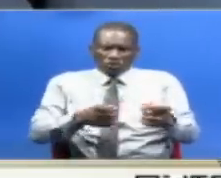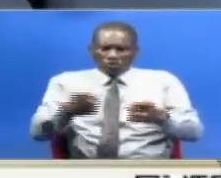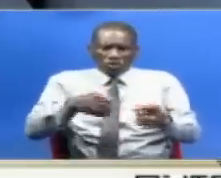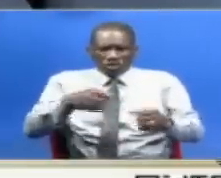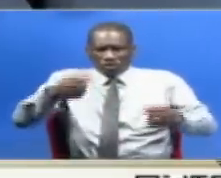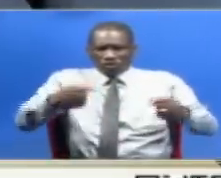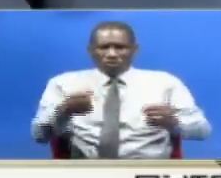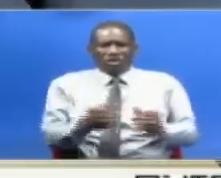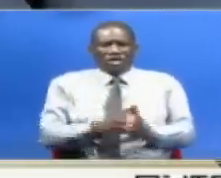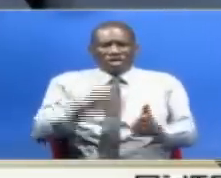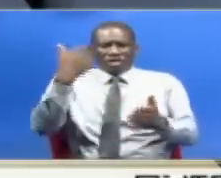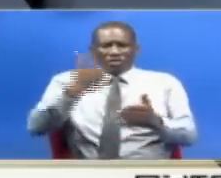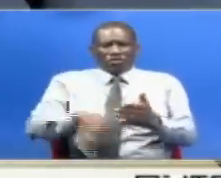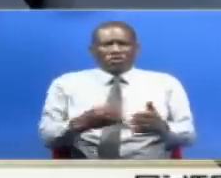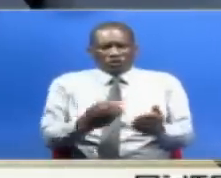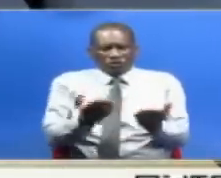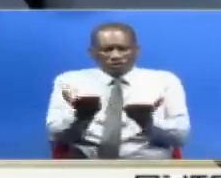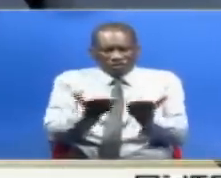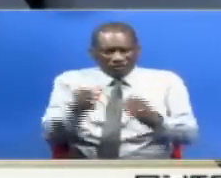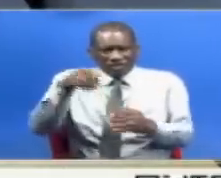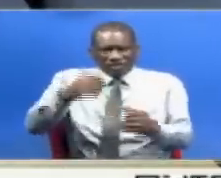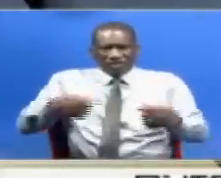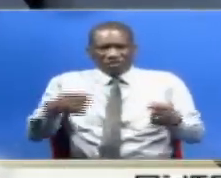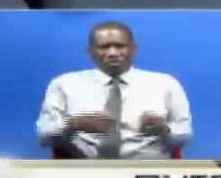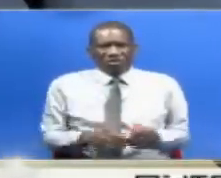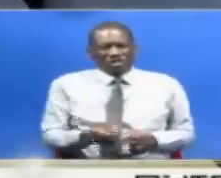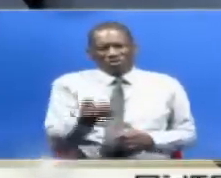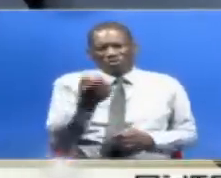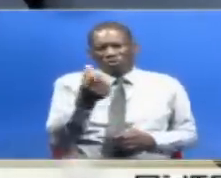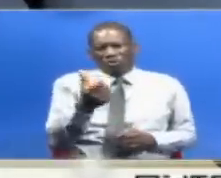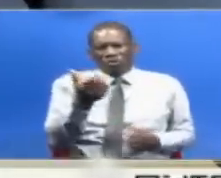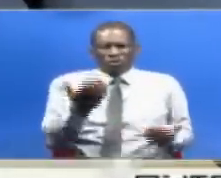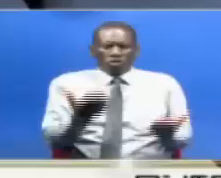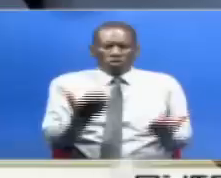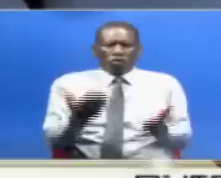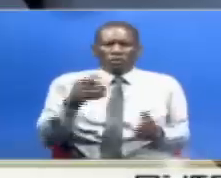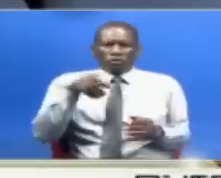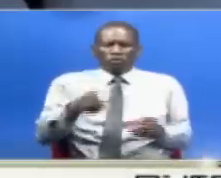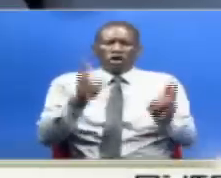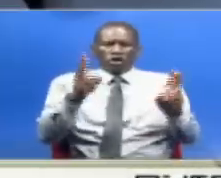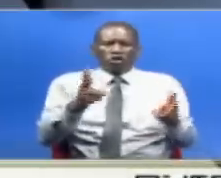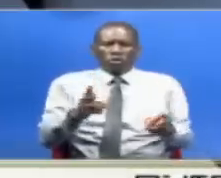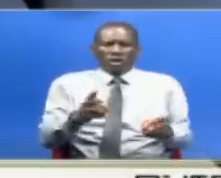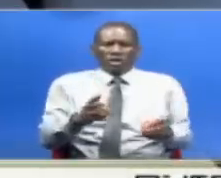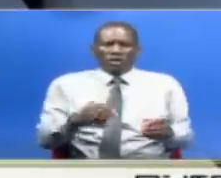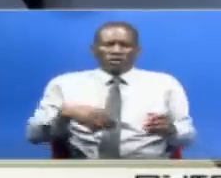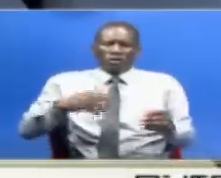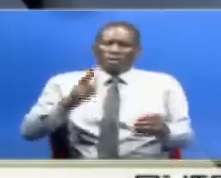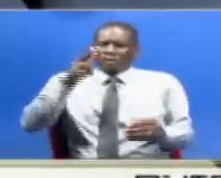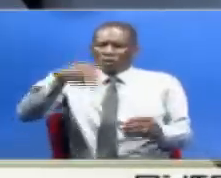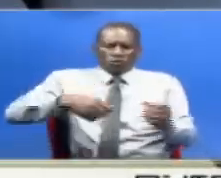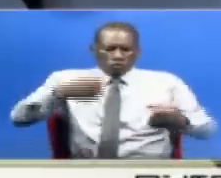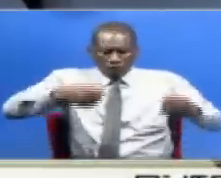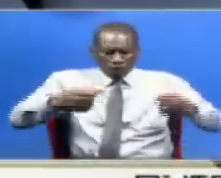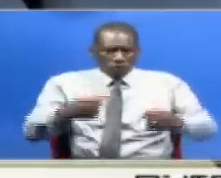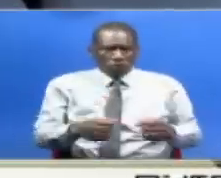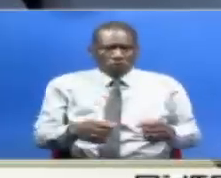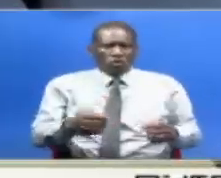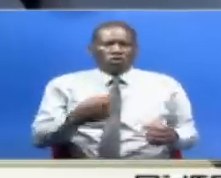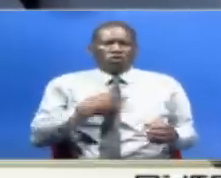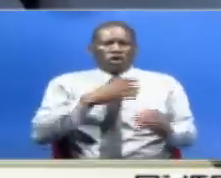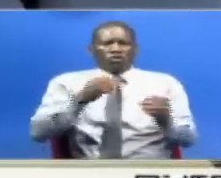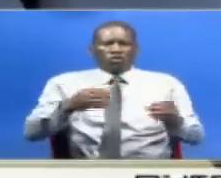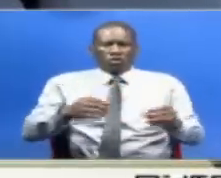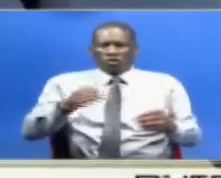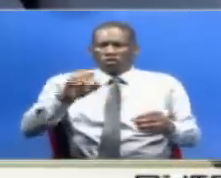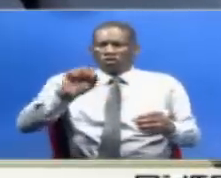the cost of servicing it is minimal compared to your usual combustion car. You do not have drive